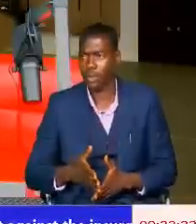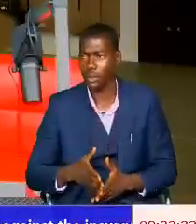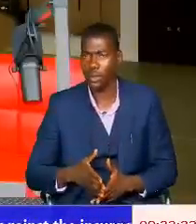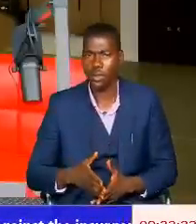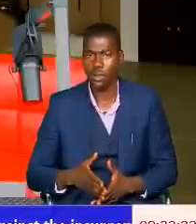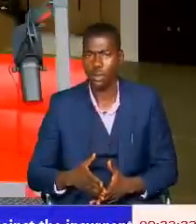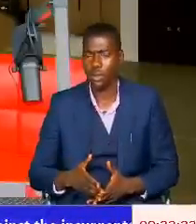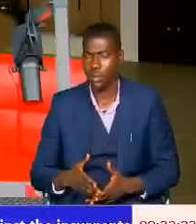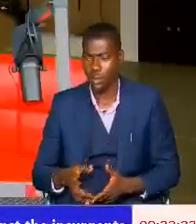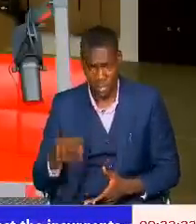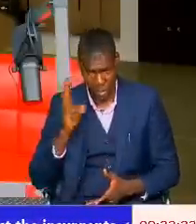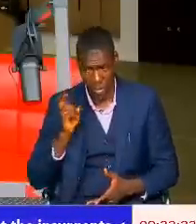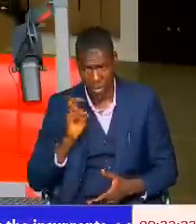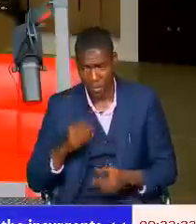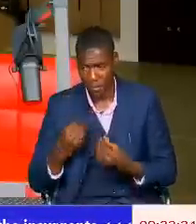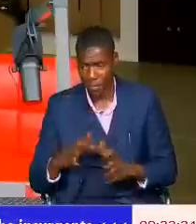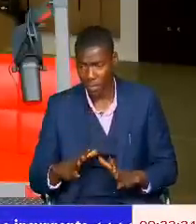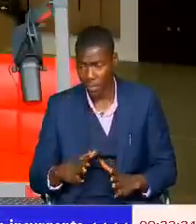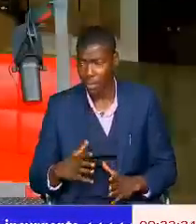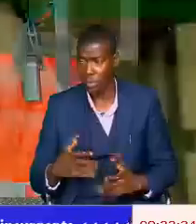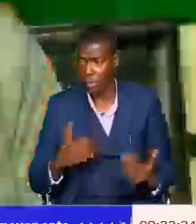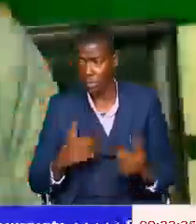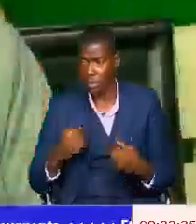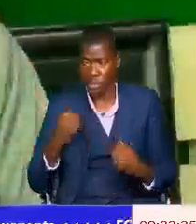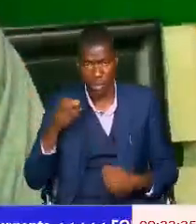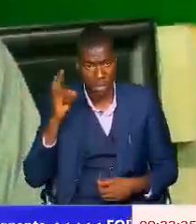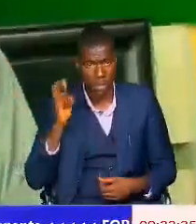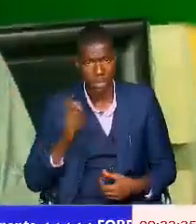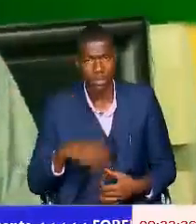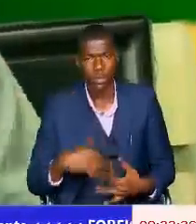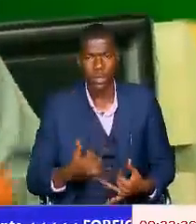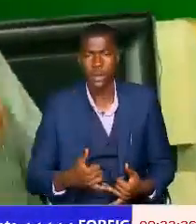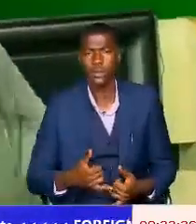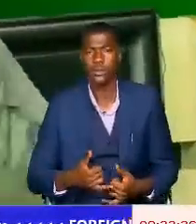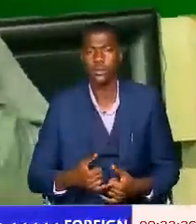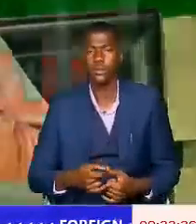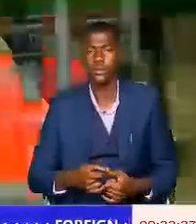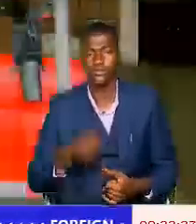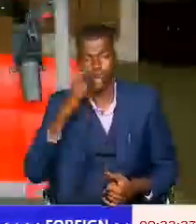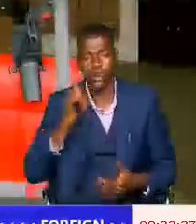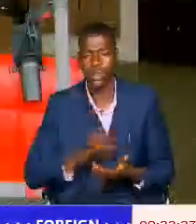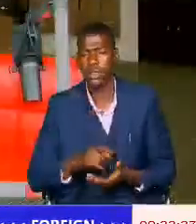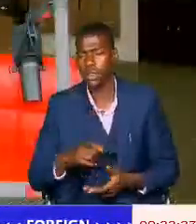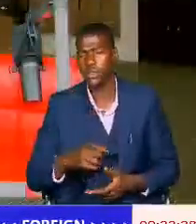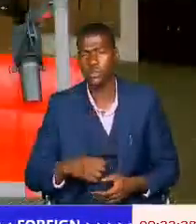You don't hear daddy's complaint? Yes. At this age, I think